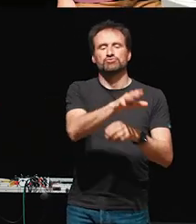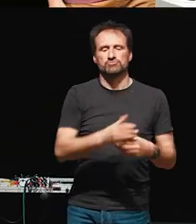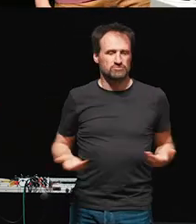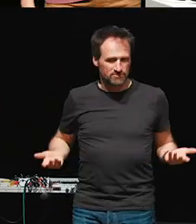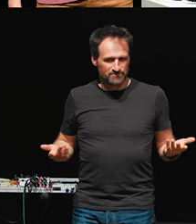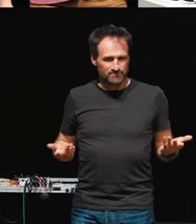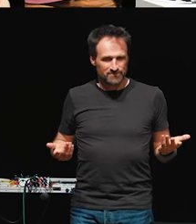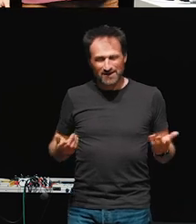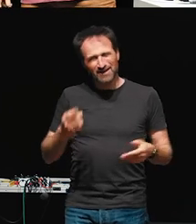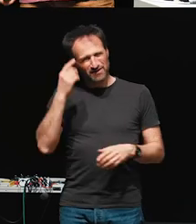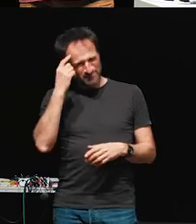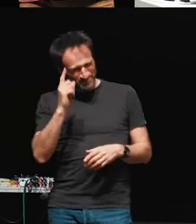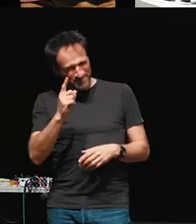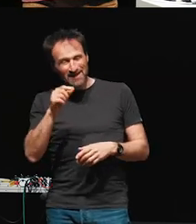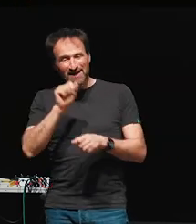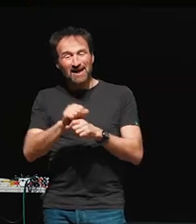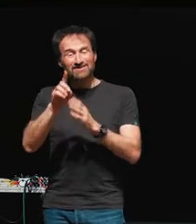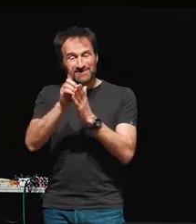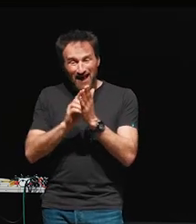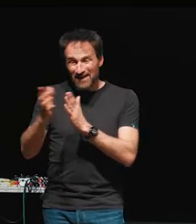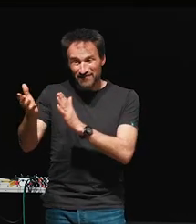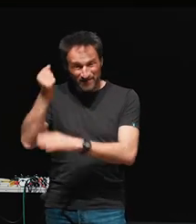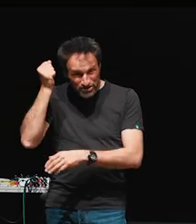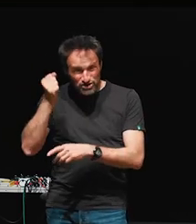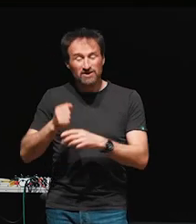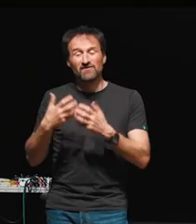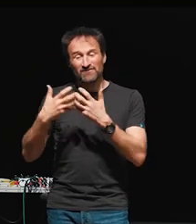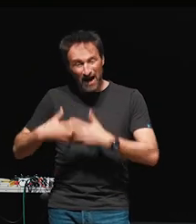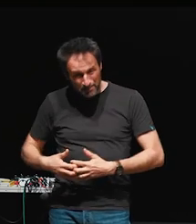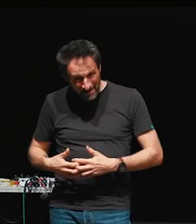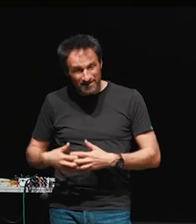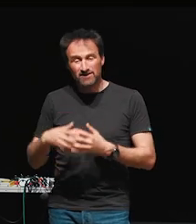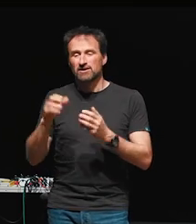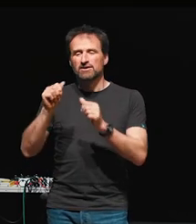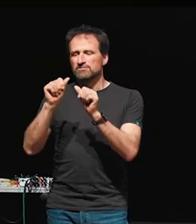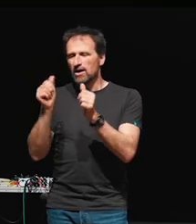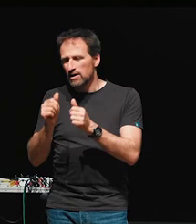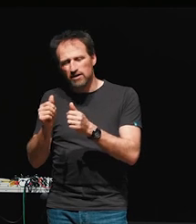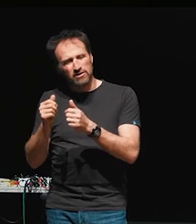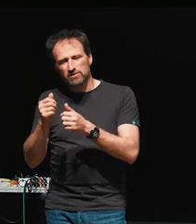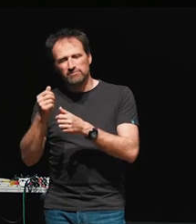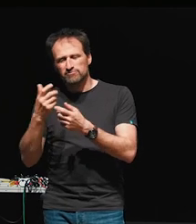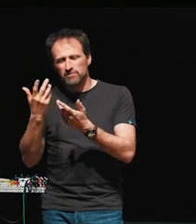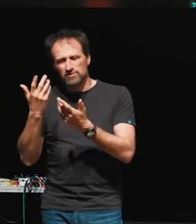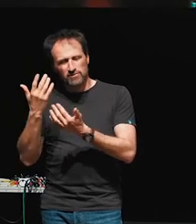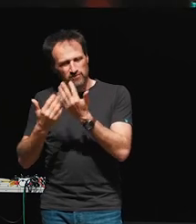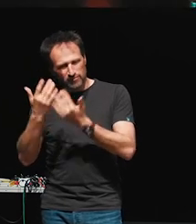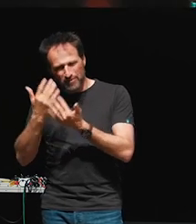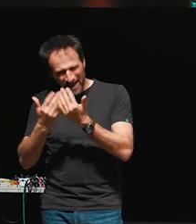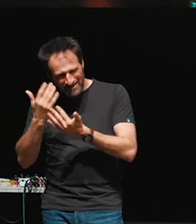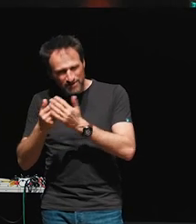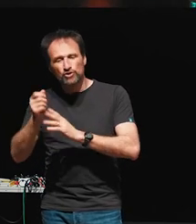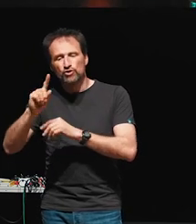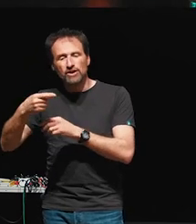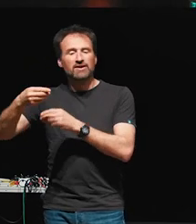to fetch data, you can process it, you could generate some lovely art or images from it, and then render your application all without ever having to touch